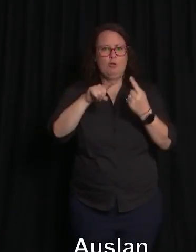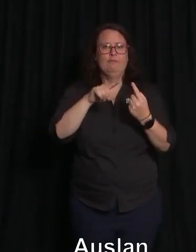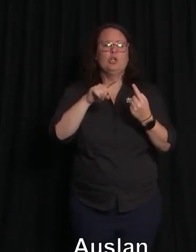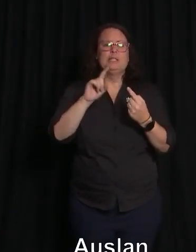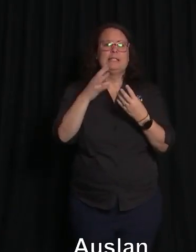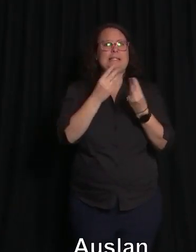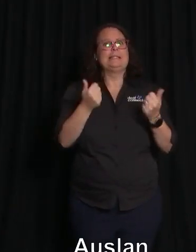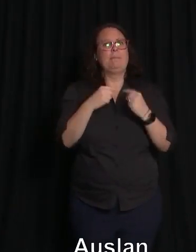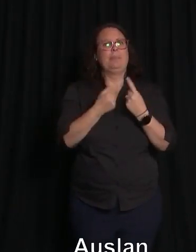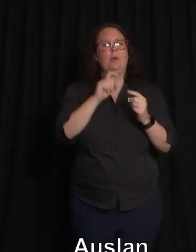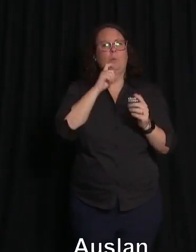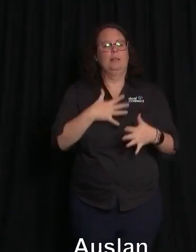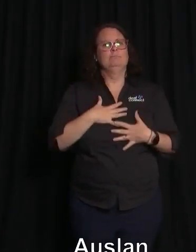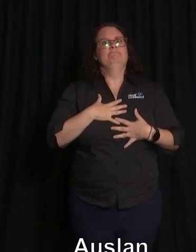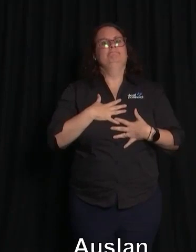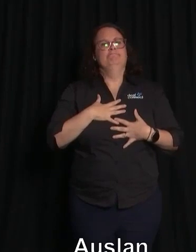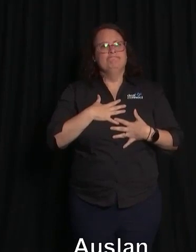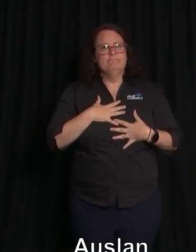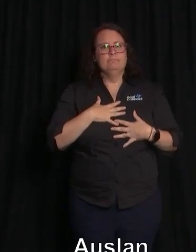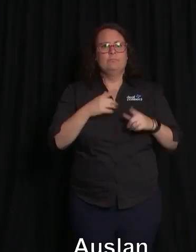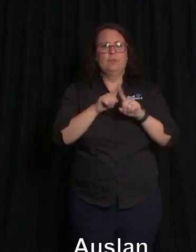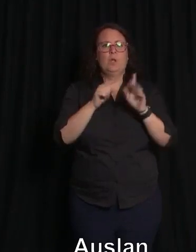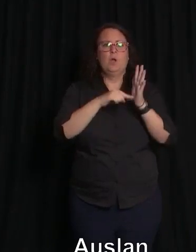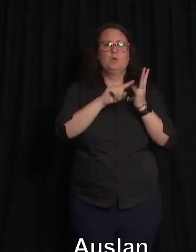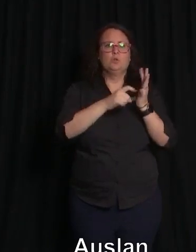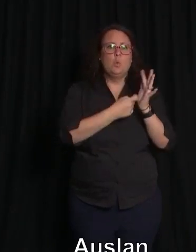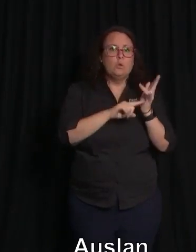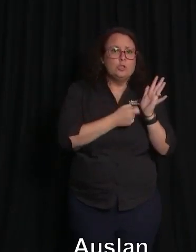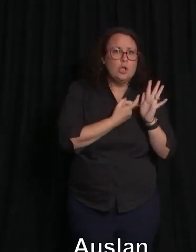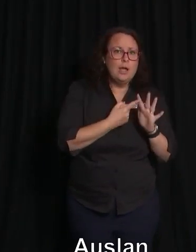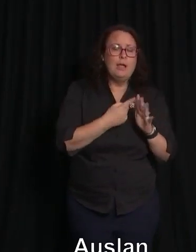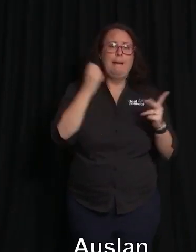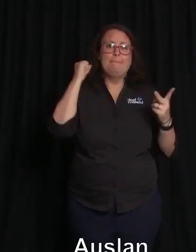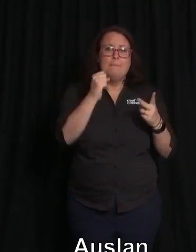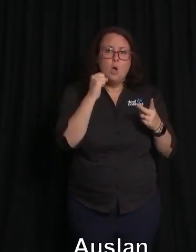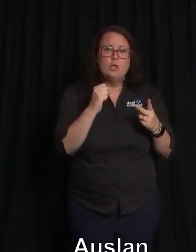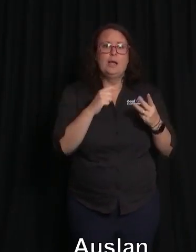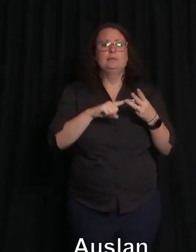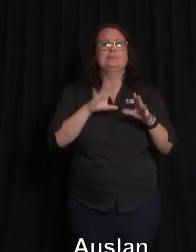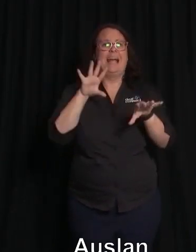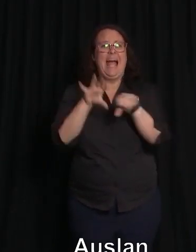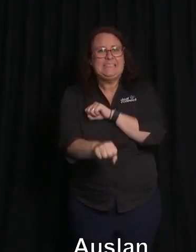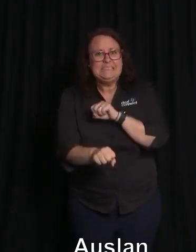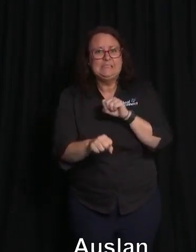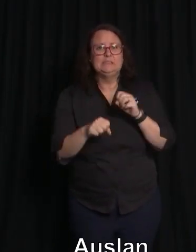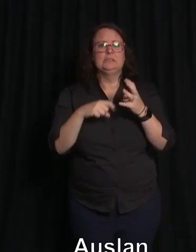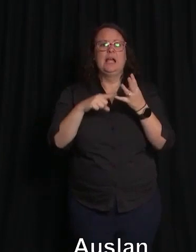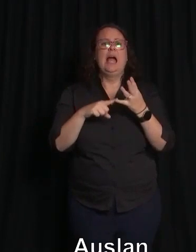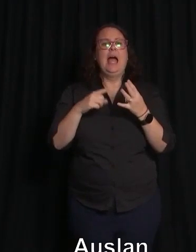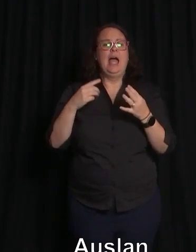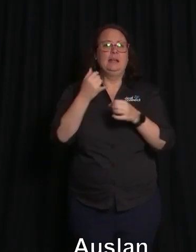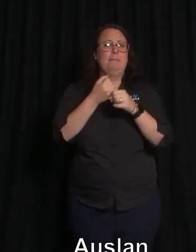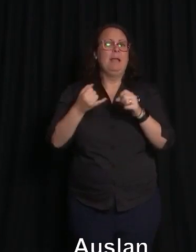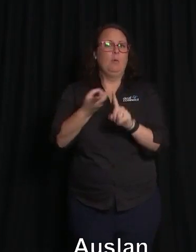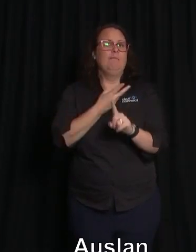some distressing topics, including torture, murder, hate, and of course, medical and physical